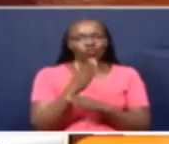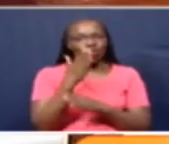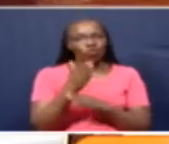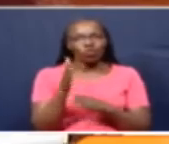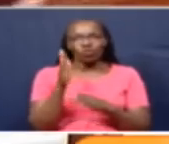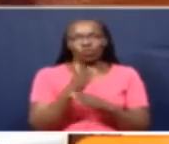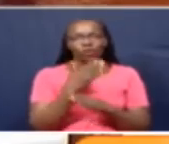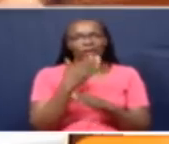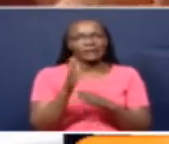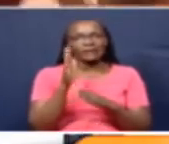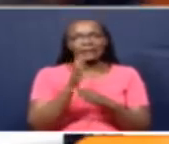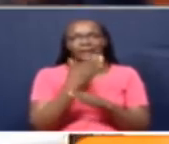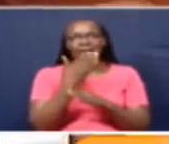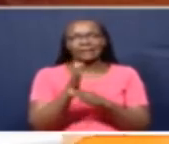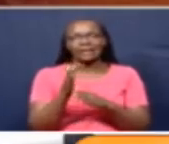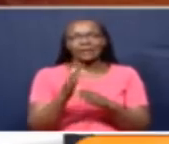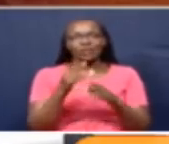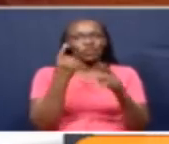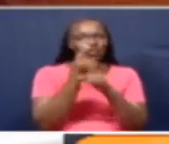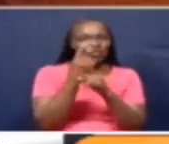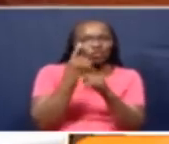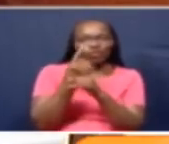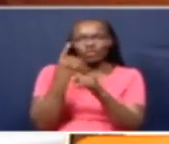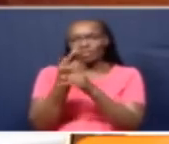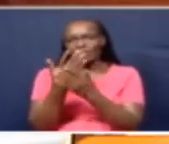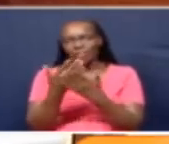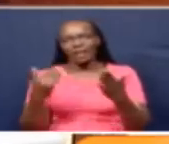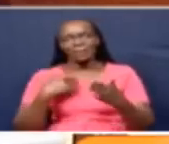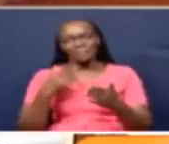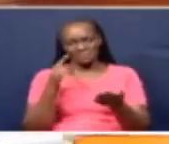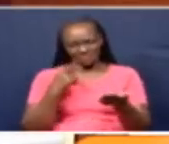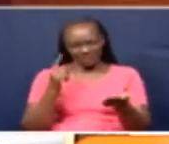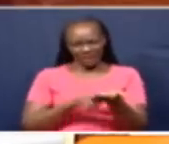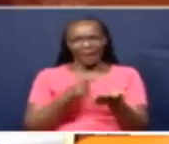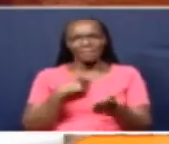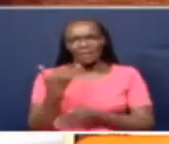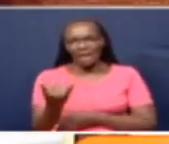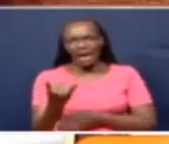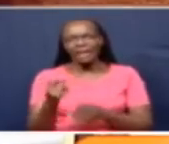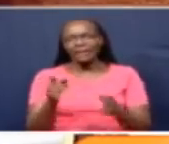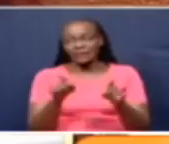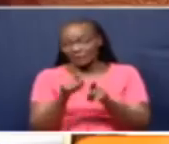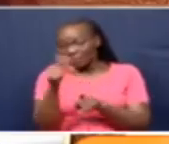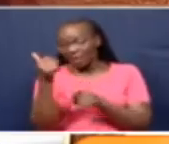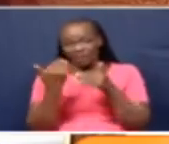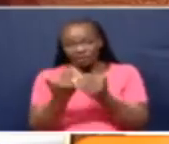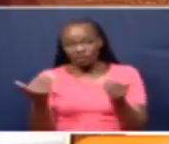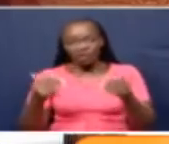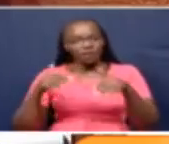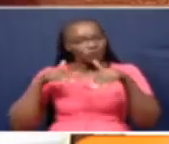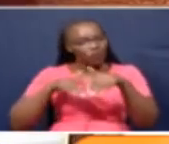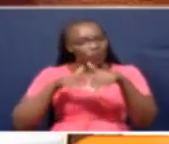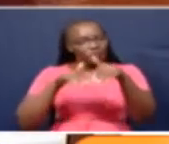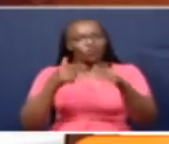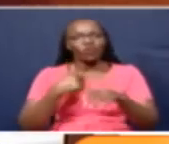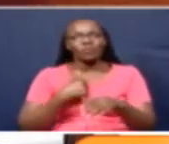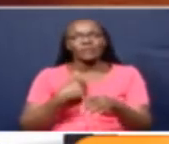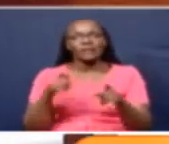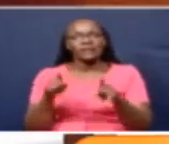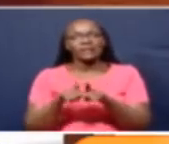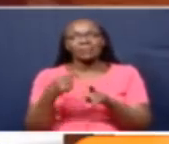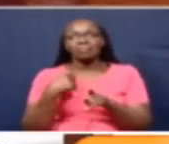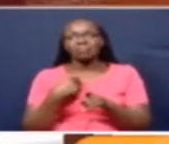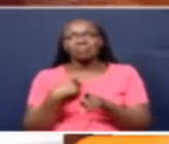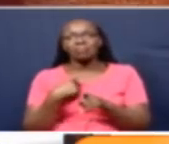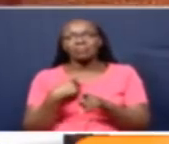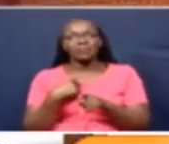bagaria. You know, I was a kid. But the kids used to follow me like I was... sweet on